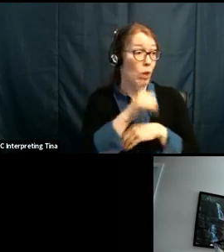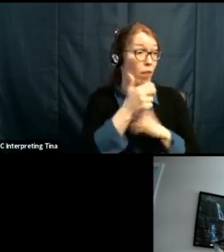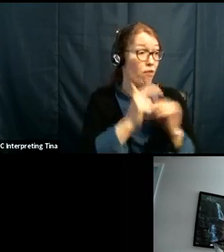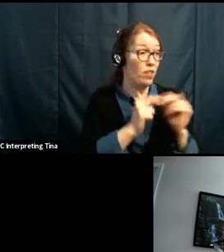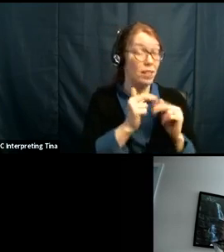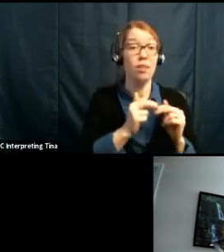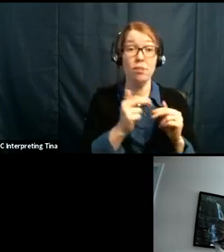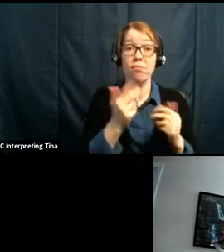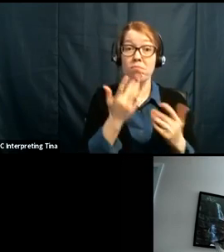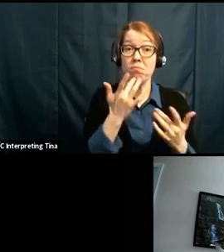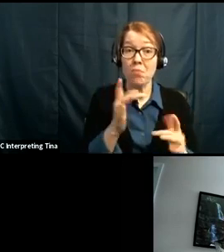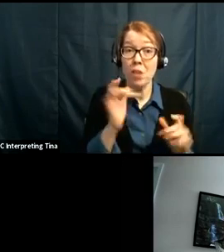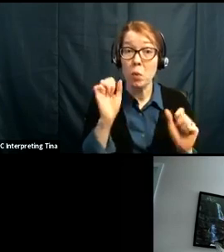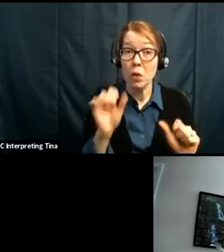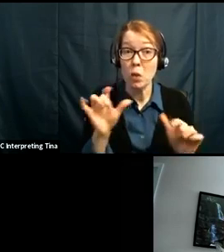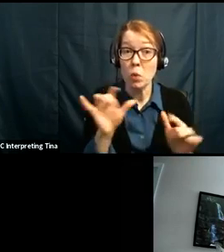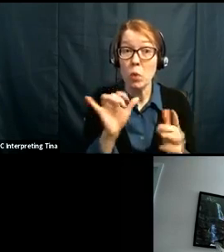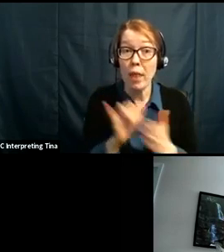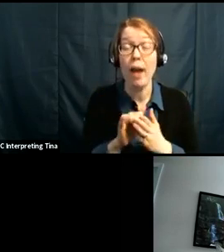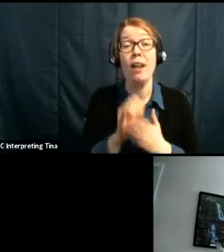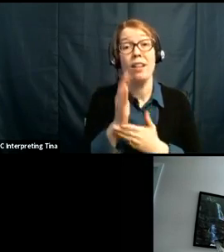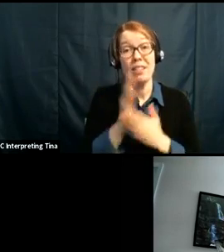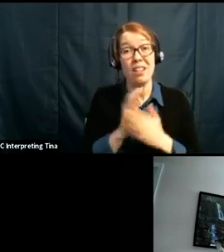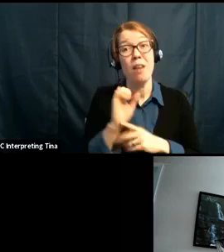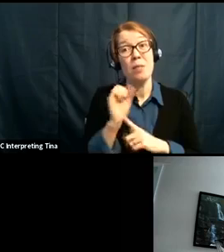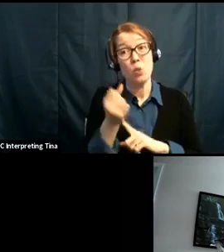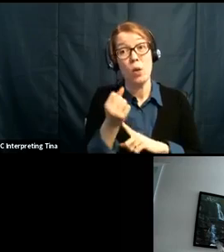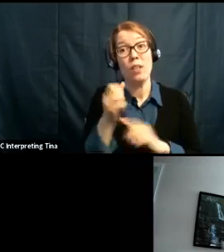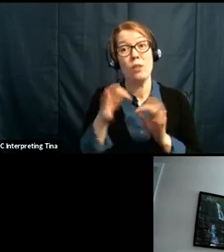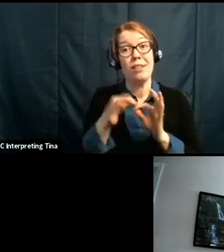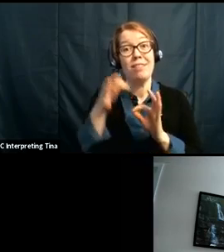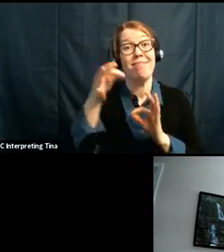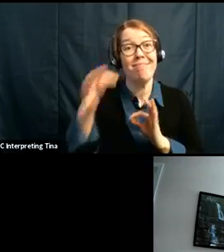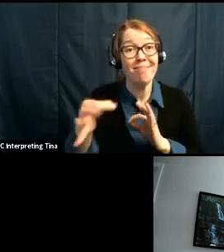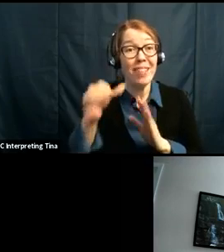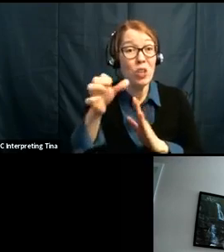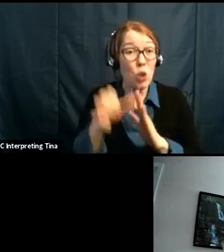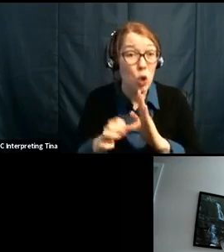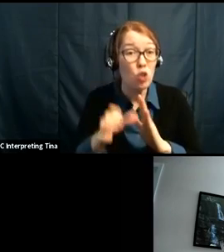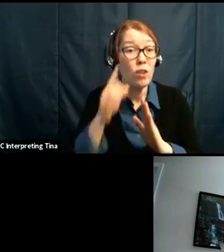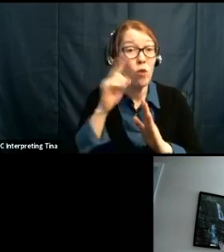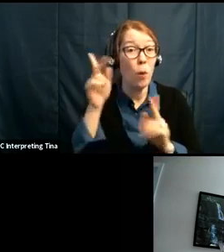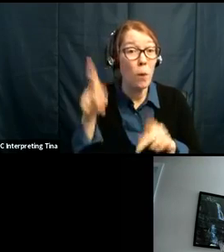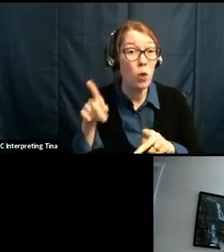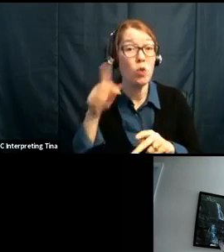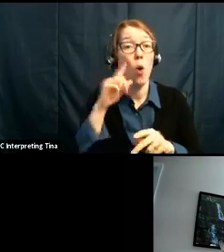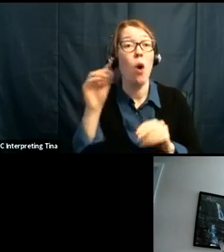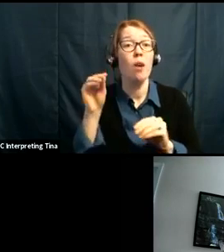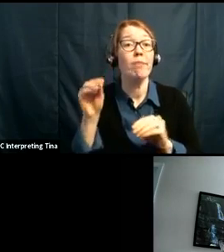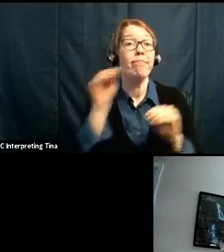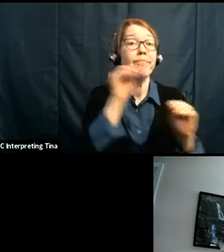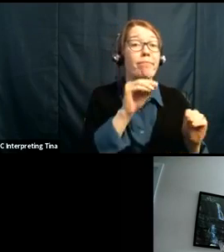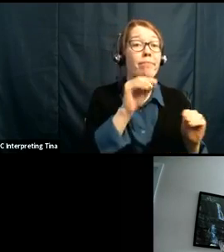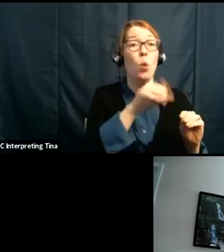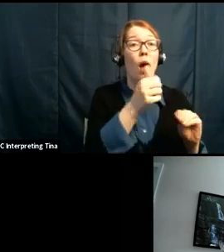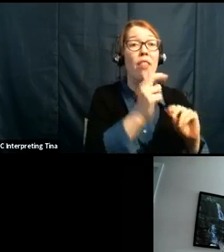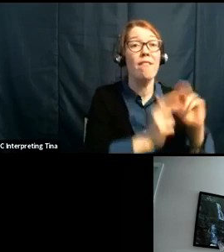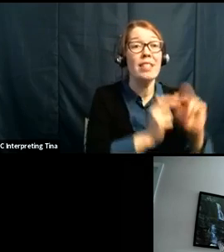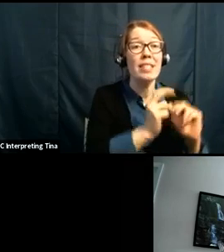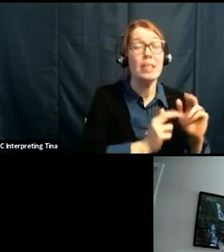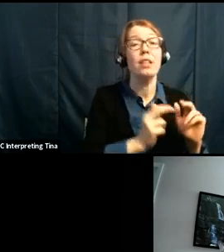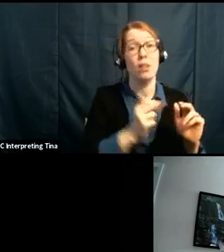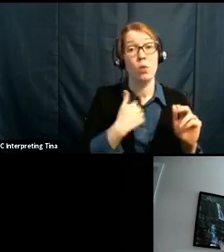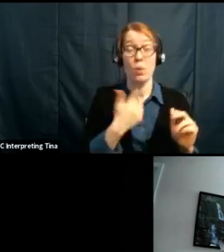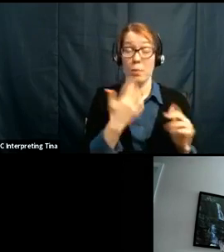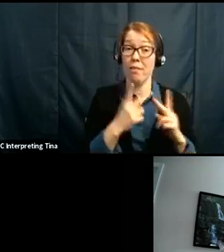do that. And in some cases, we've had to postpone some procedures or move a procedure to another facility. We've been